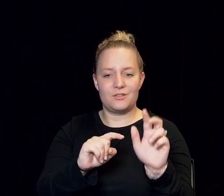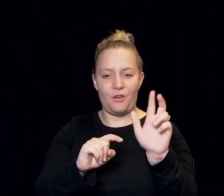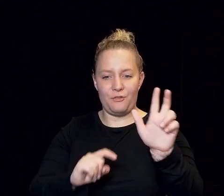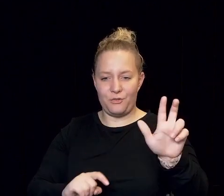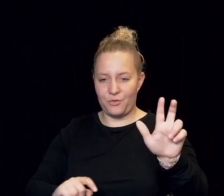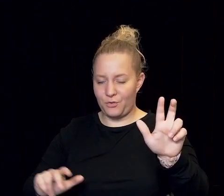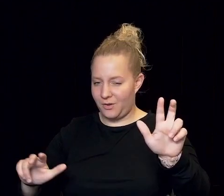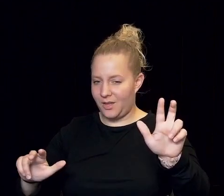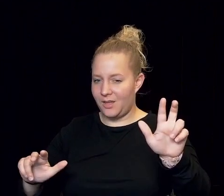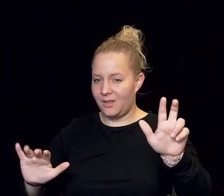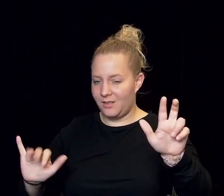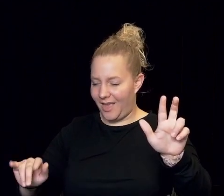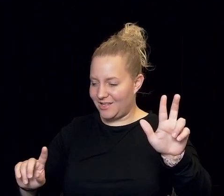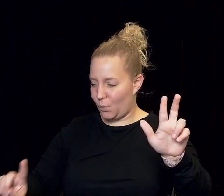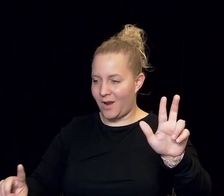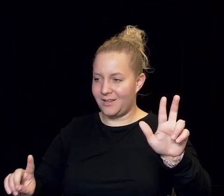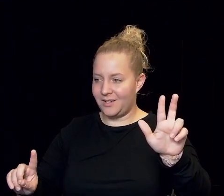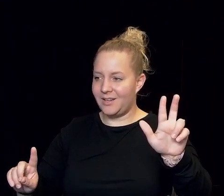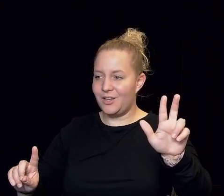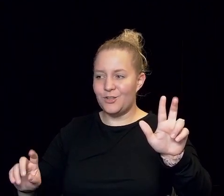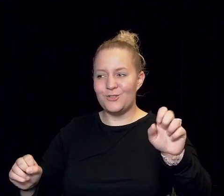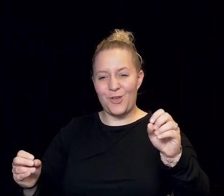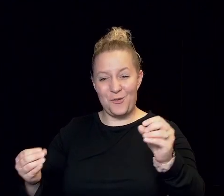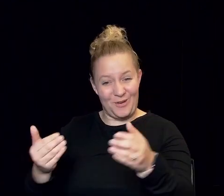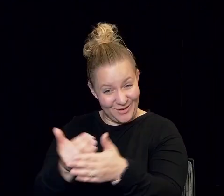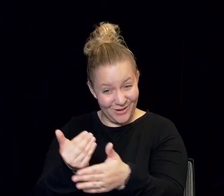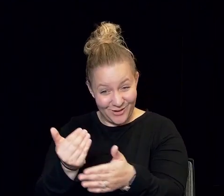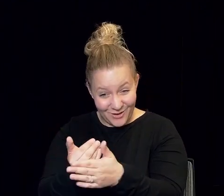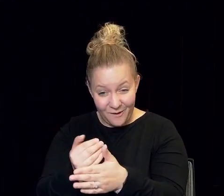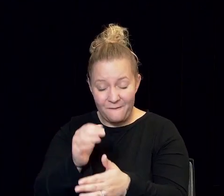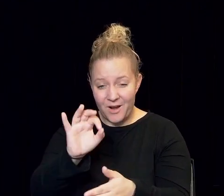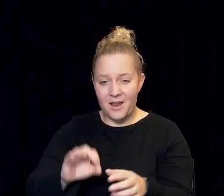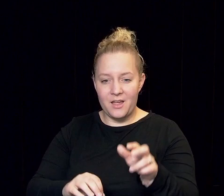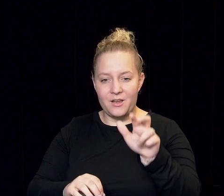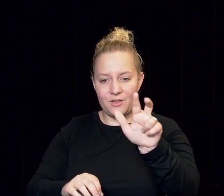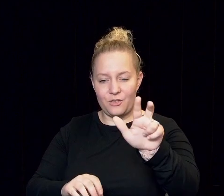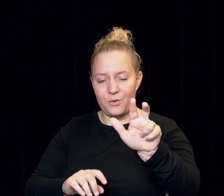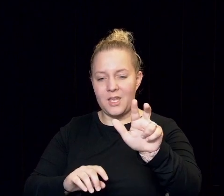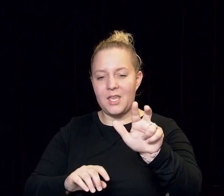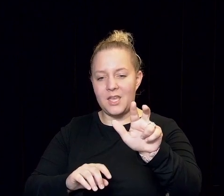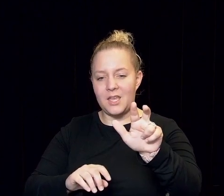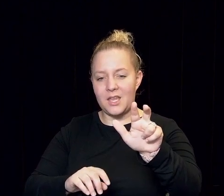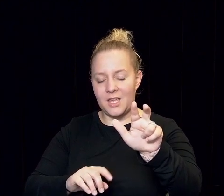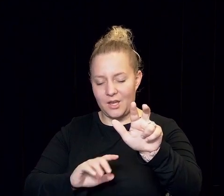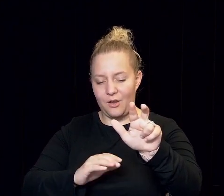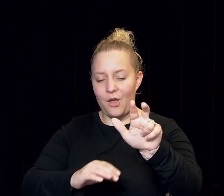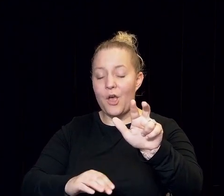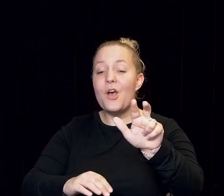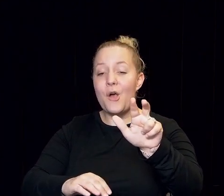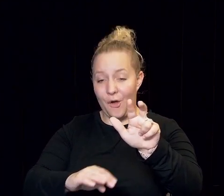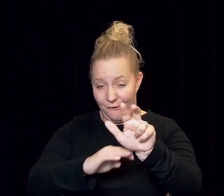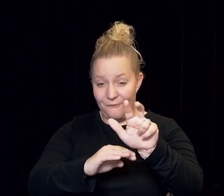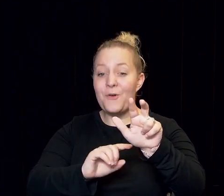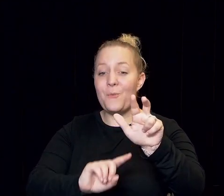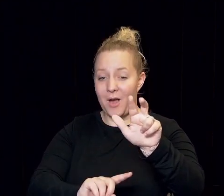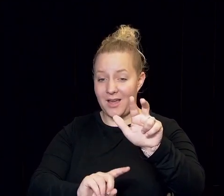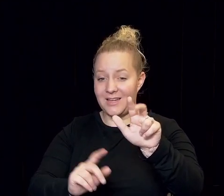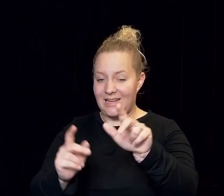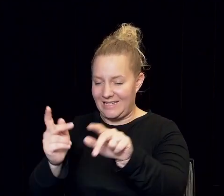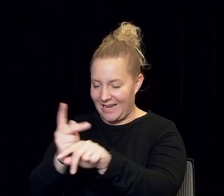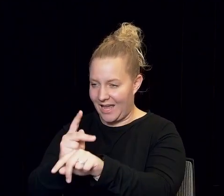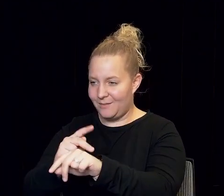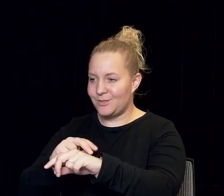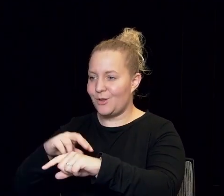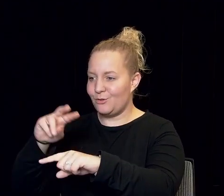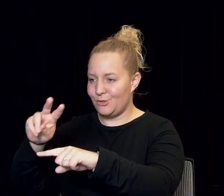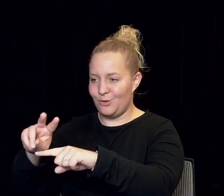3, and this one is just 1. So my new fractions, it's like 3 over 1 times 2 over 1, which means that I'm going